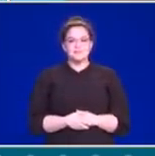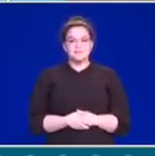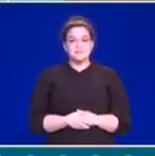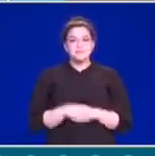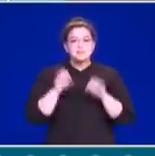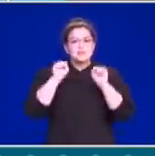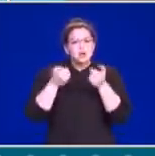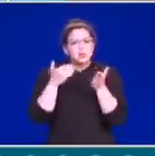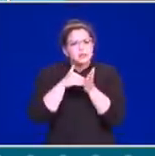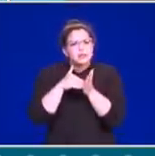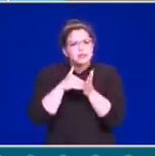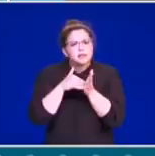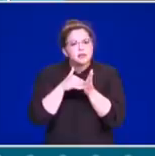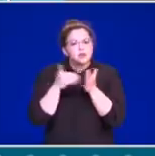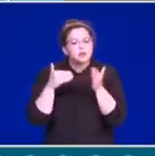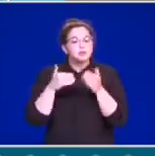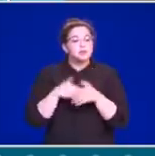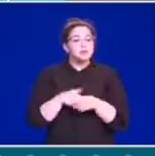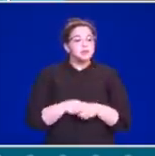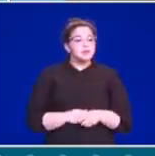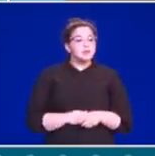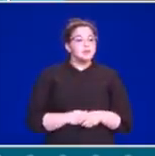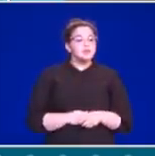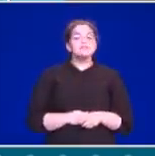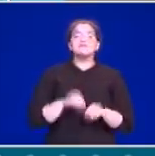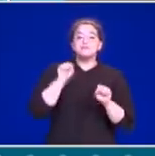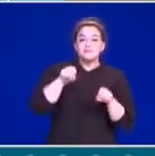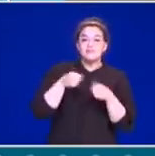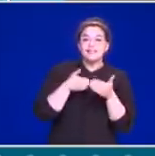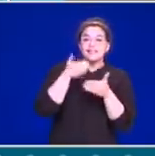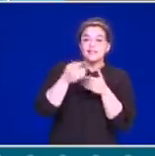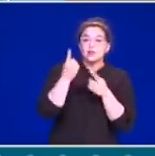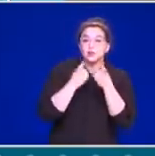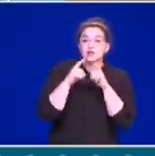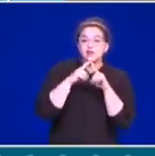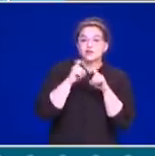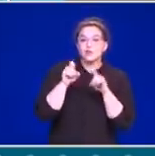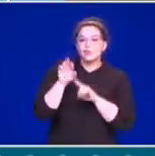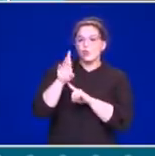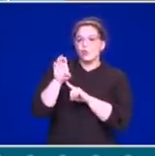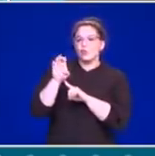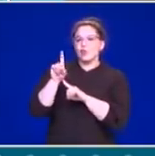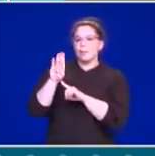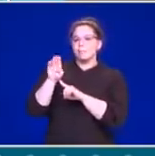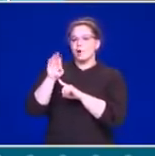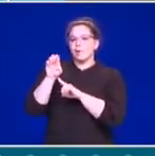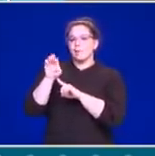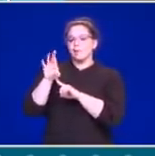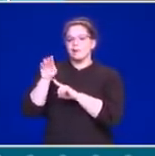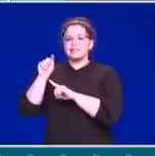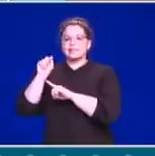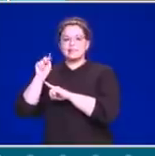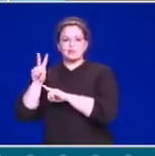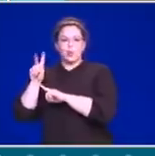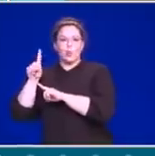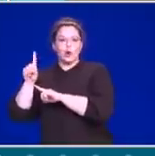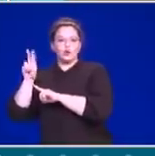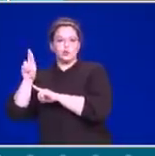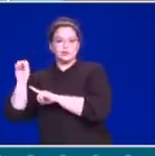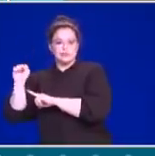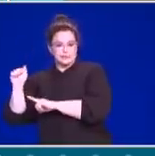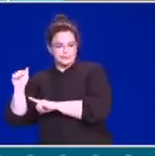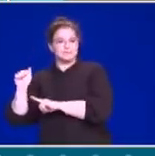Could you repeat that? The next question is coming. Certainly. And the next question is coming from Rez Barber, TV1 USA. Your line is